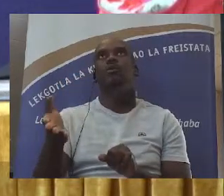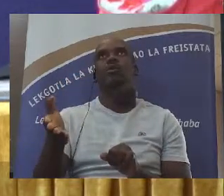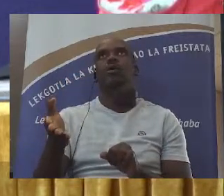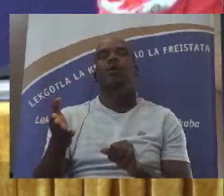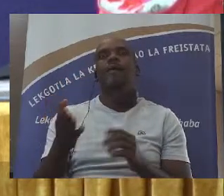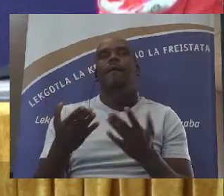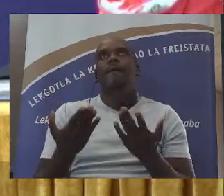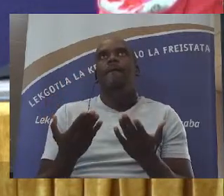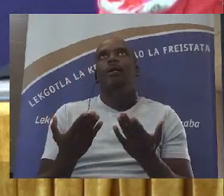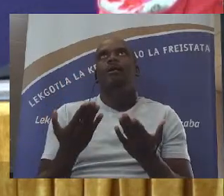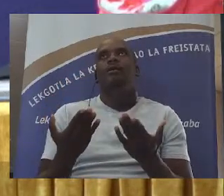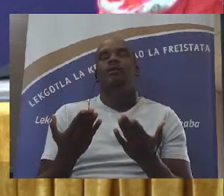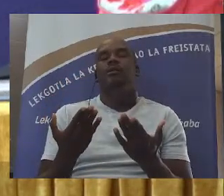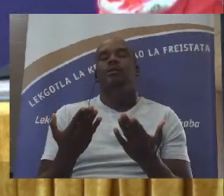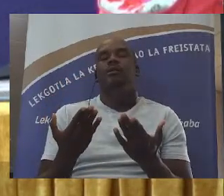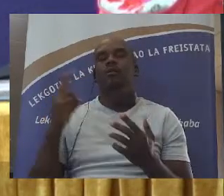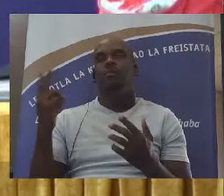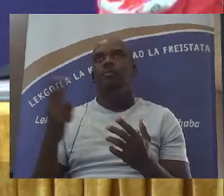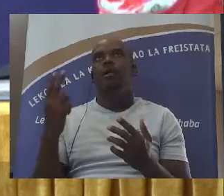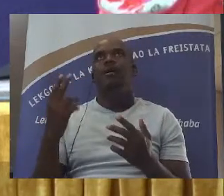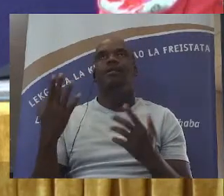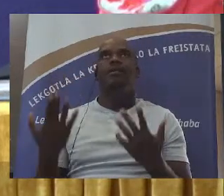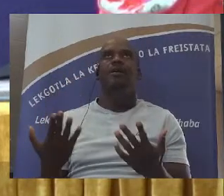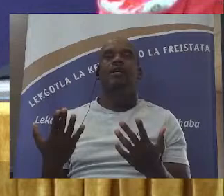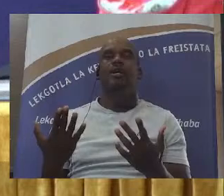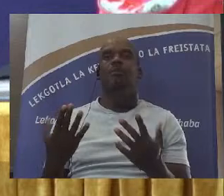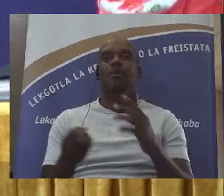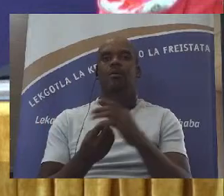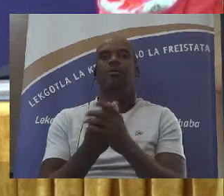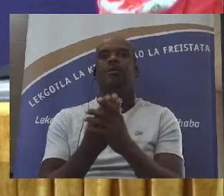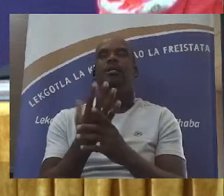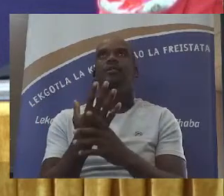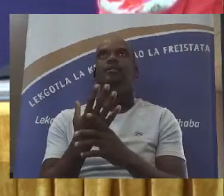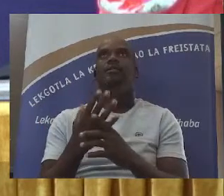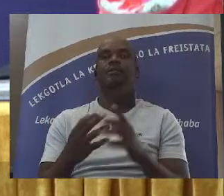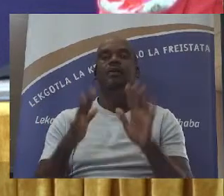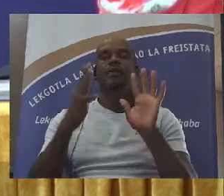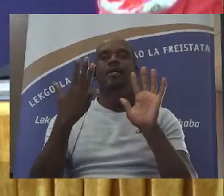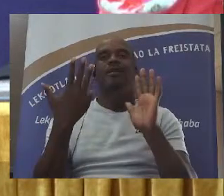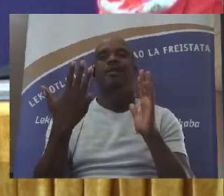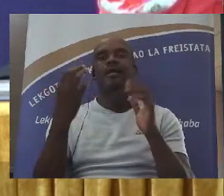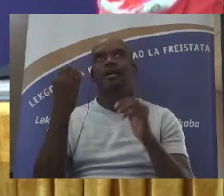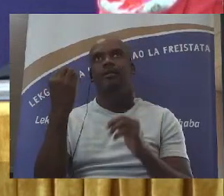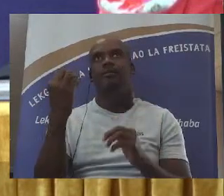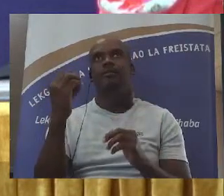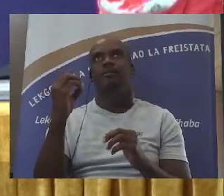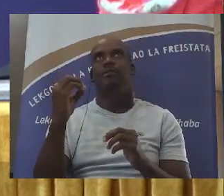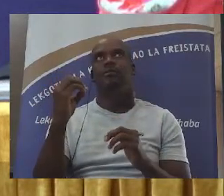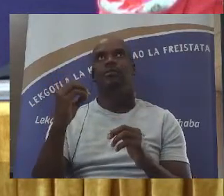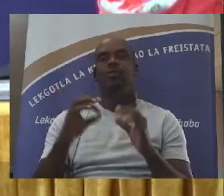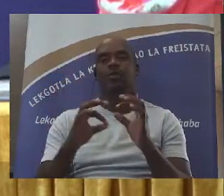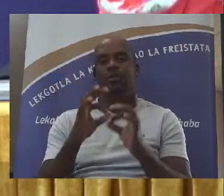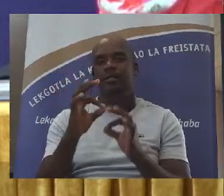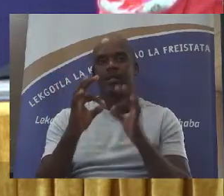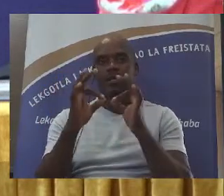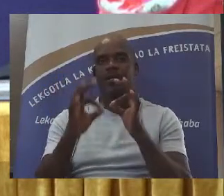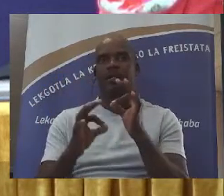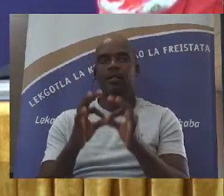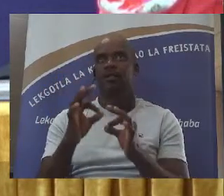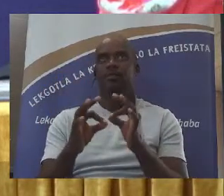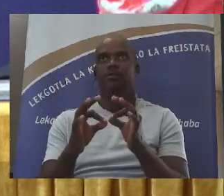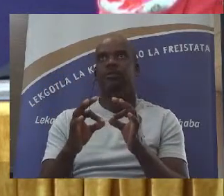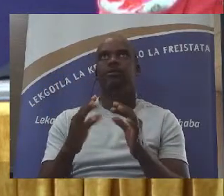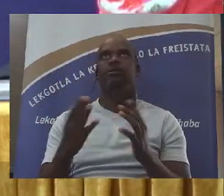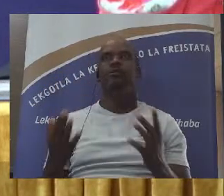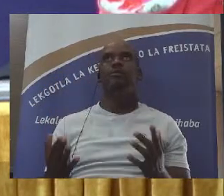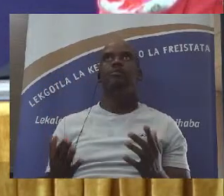land or block. Clause 90 provides for the optimal production for petroleum resources and